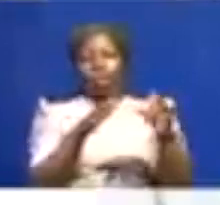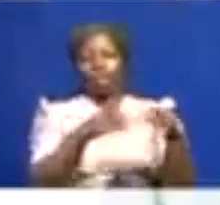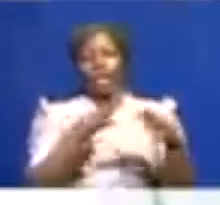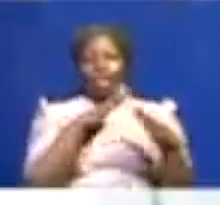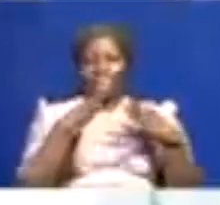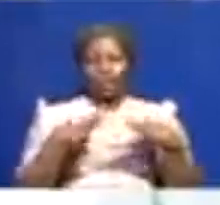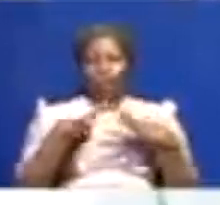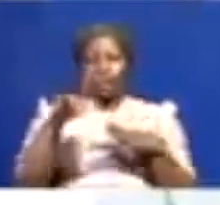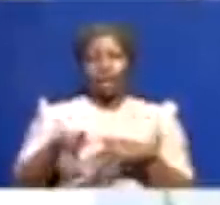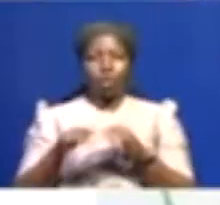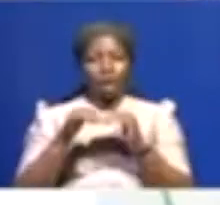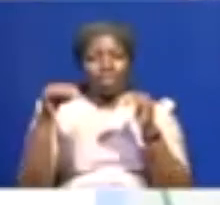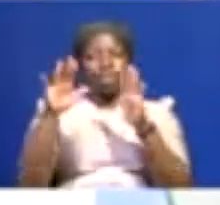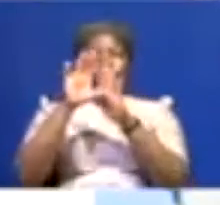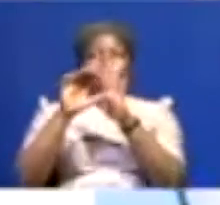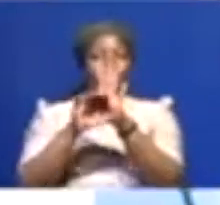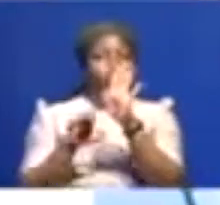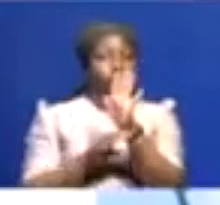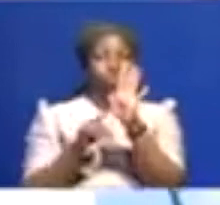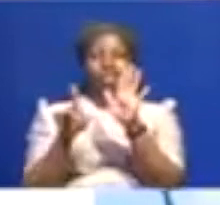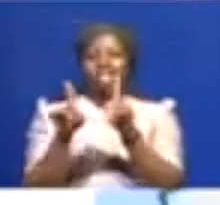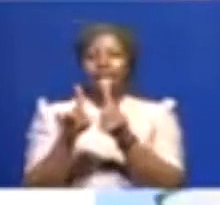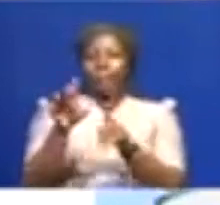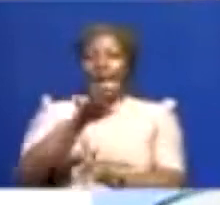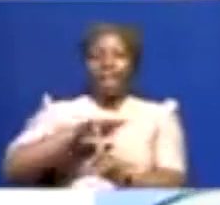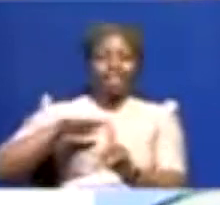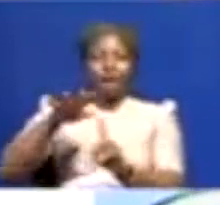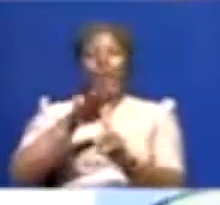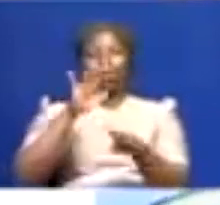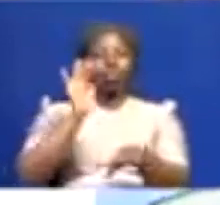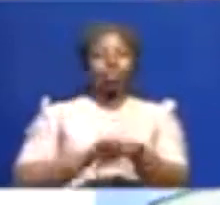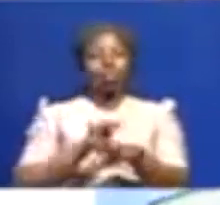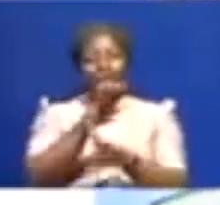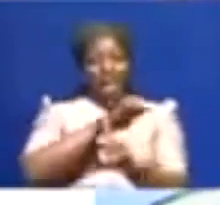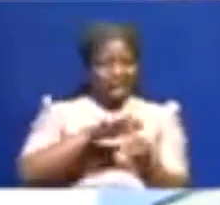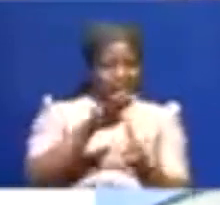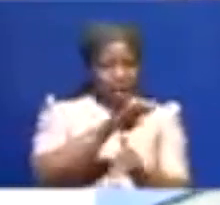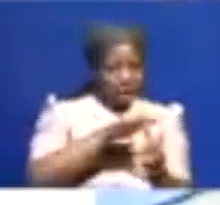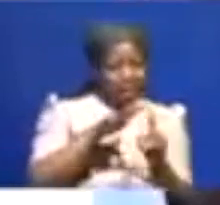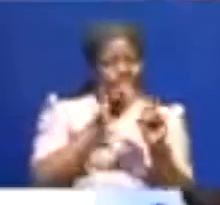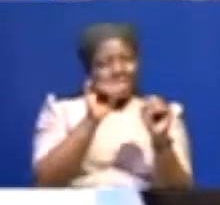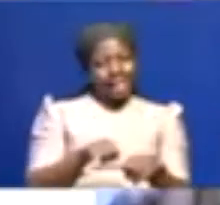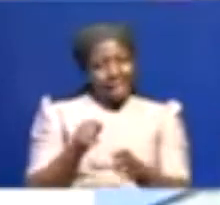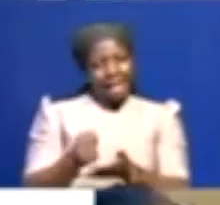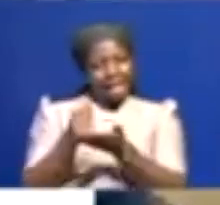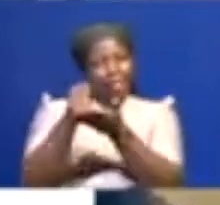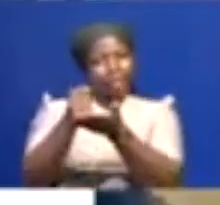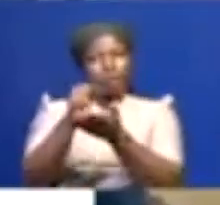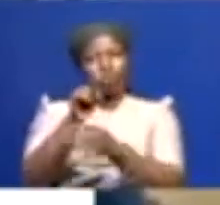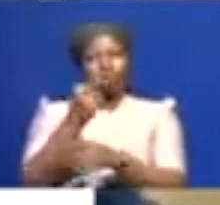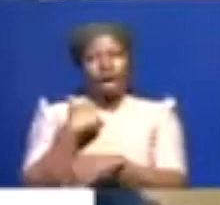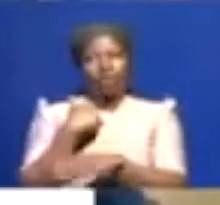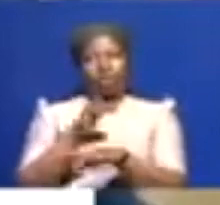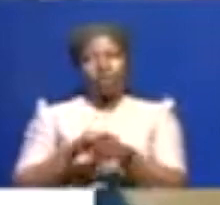chini. Katiba hii ni kama mazingira. Mazingira bora ukitengeneza itakutengenezea maisha yako mazuri.